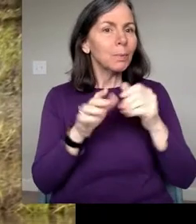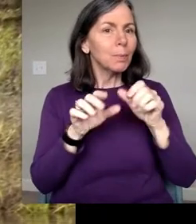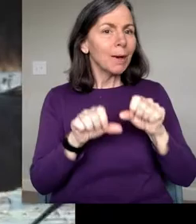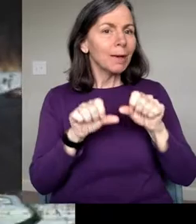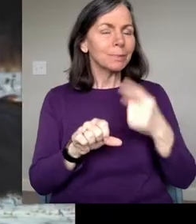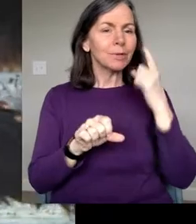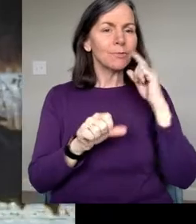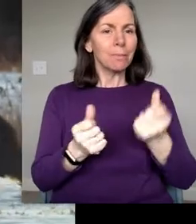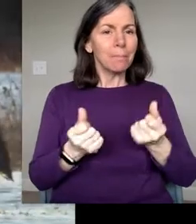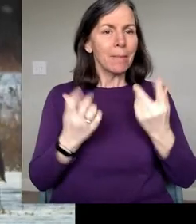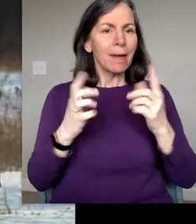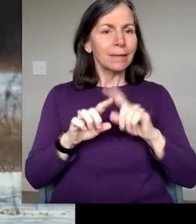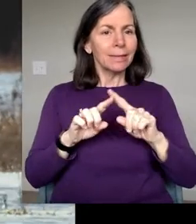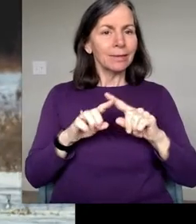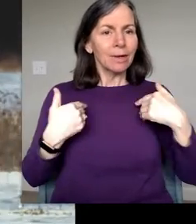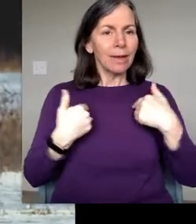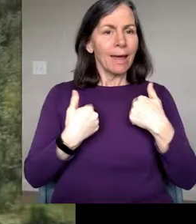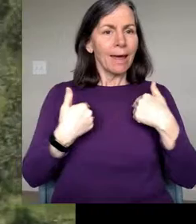countless species.